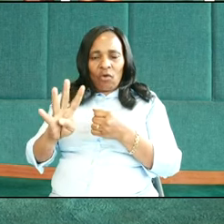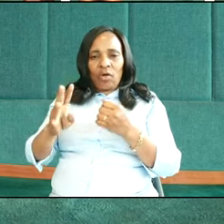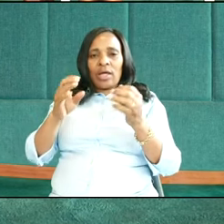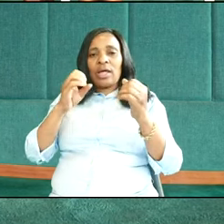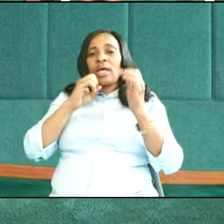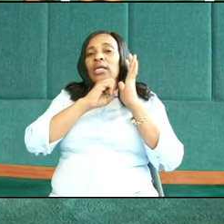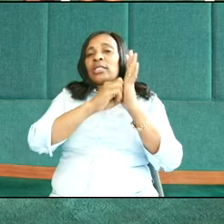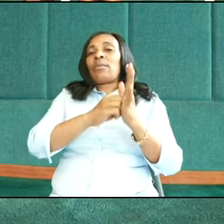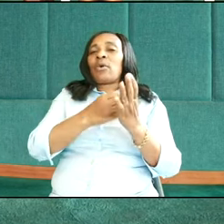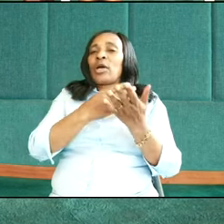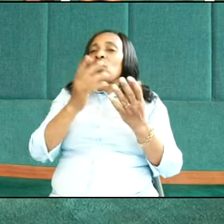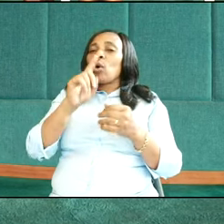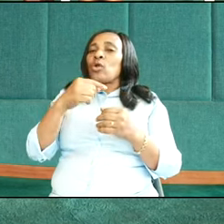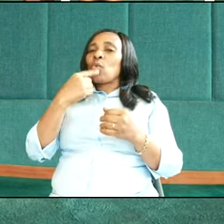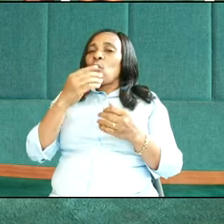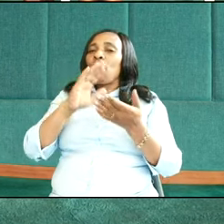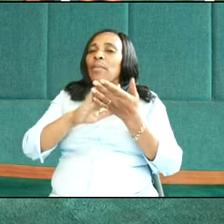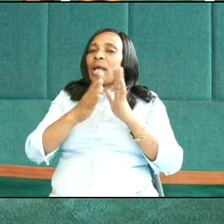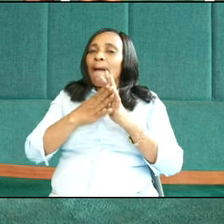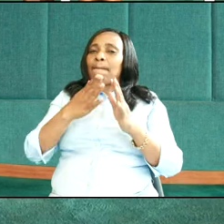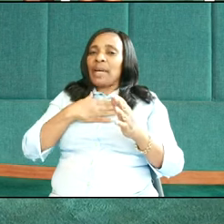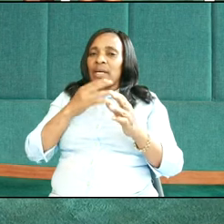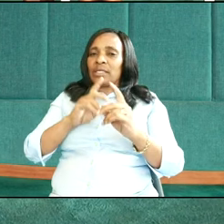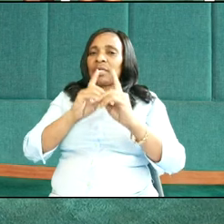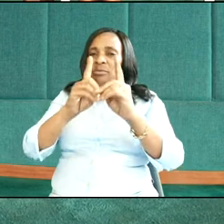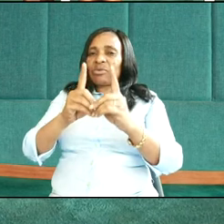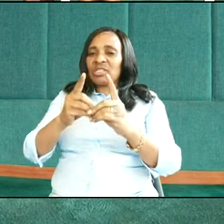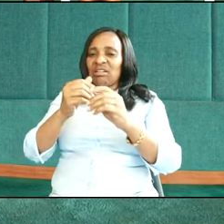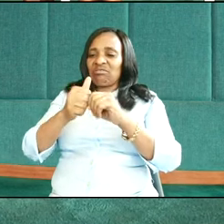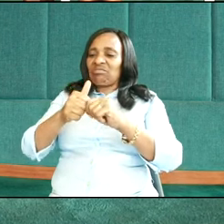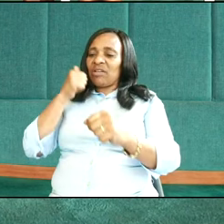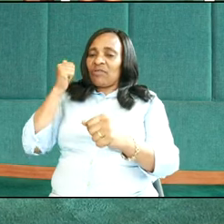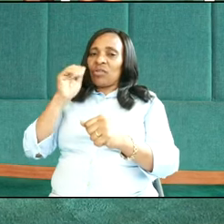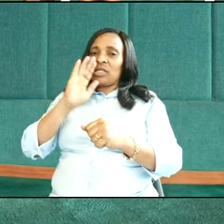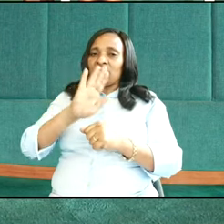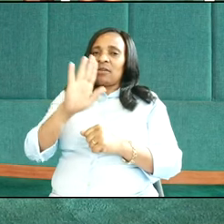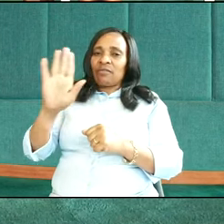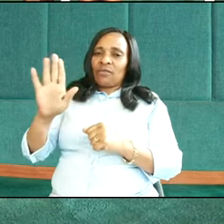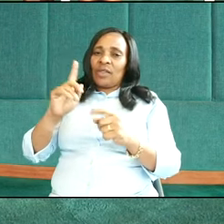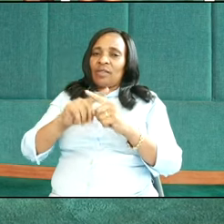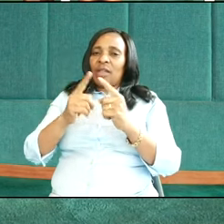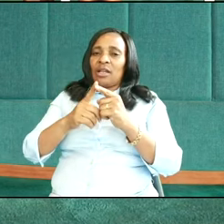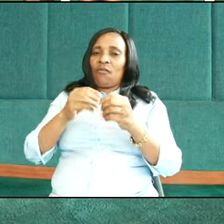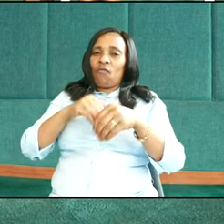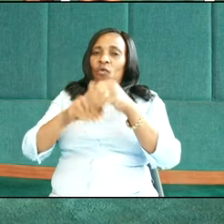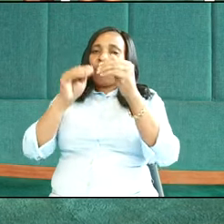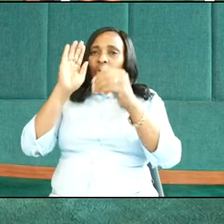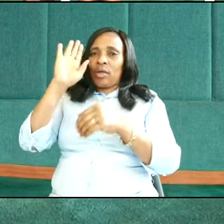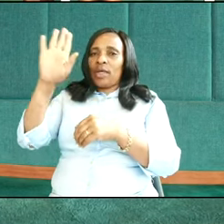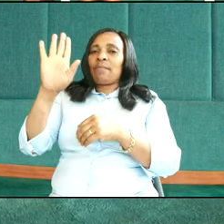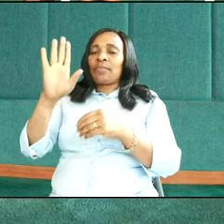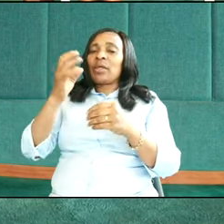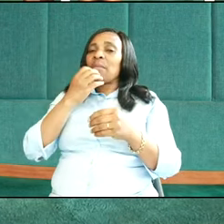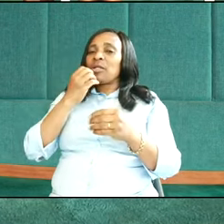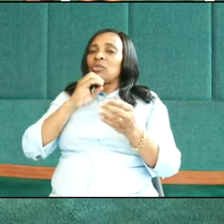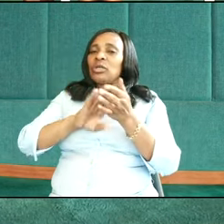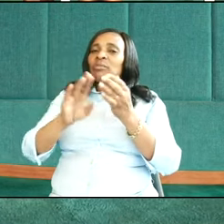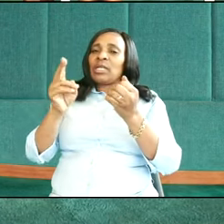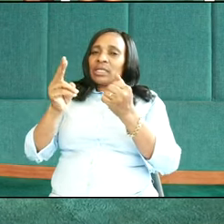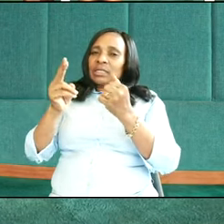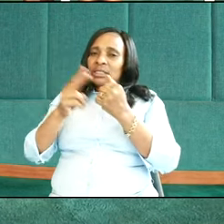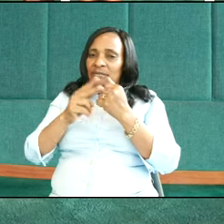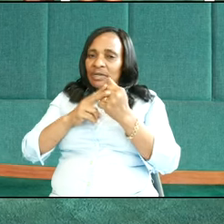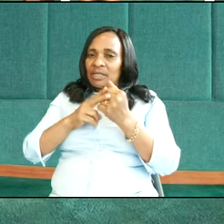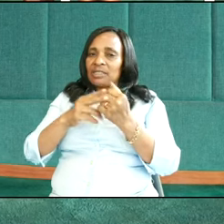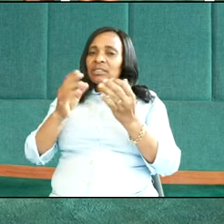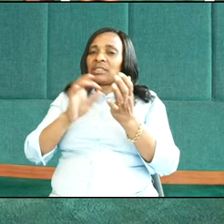disciples, whoever wants to be my disciple must deny themselves and take up the cross and follow me. And in Matthew chapter 7, you know, Jesus is saying that